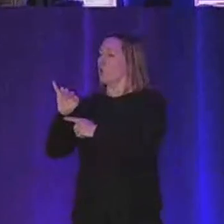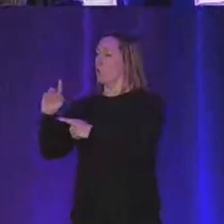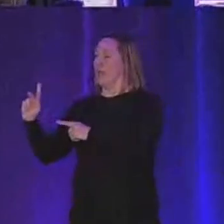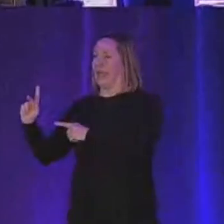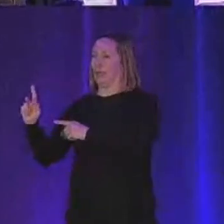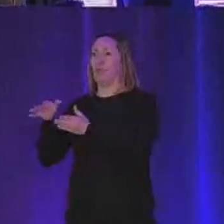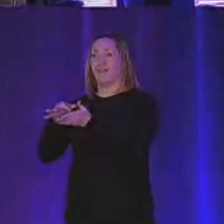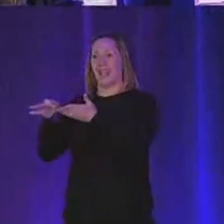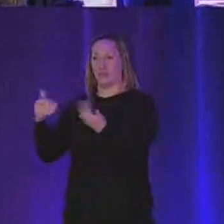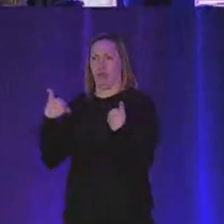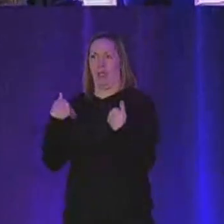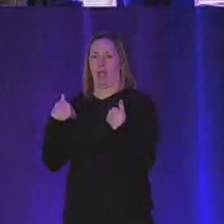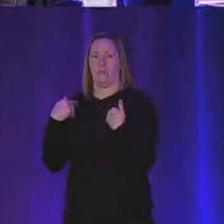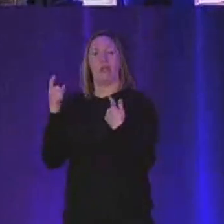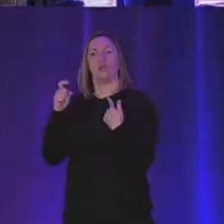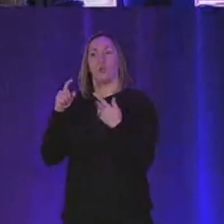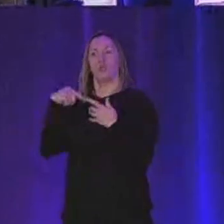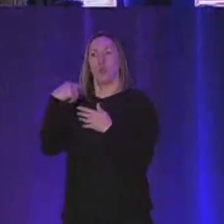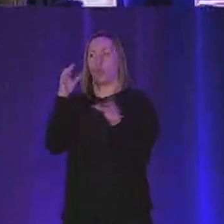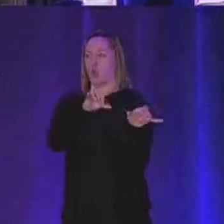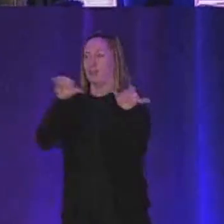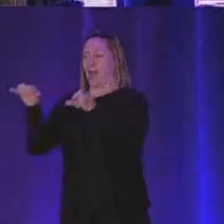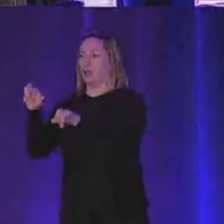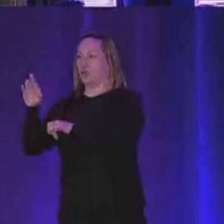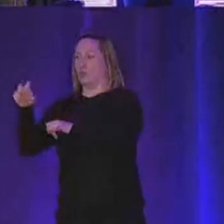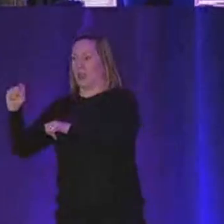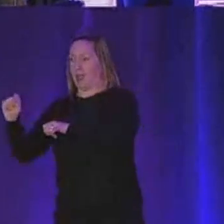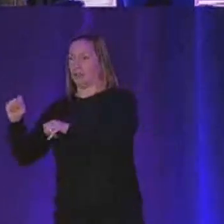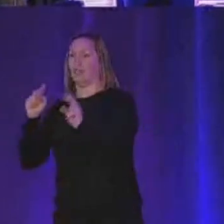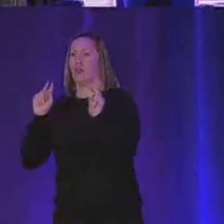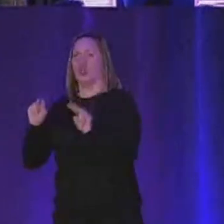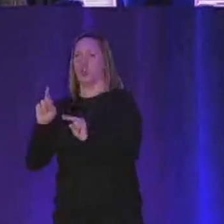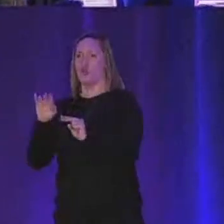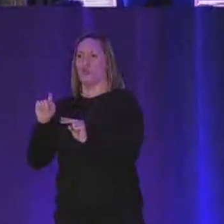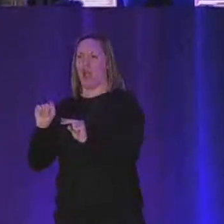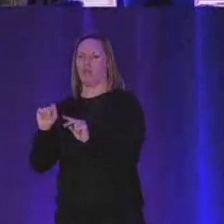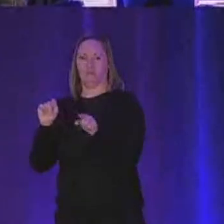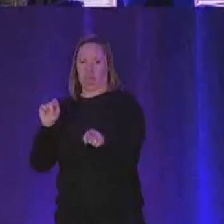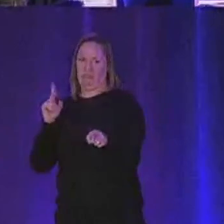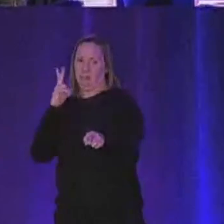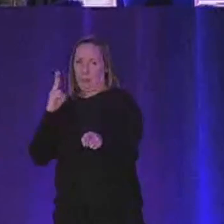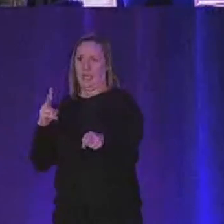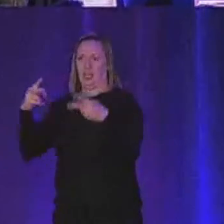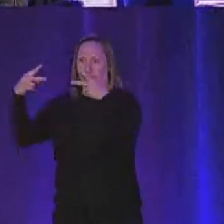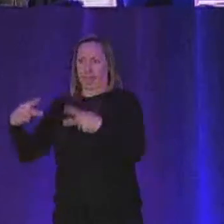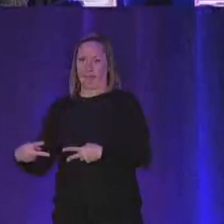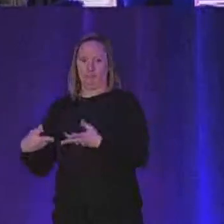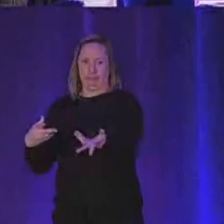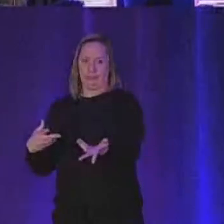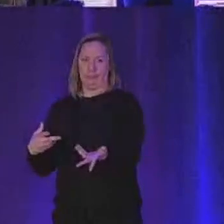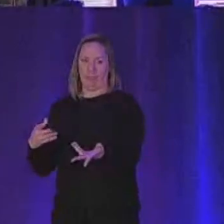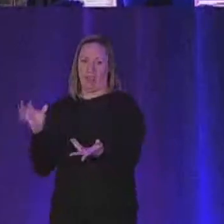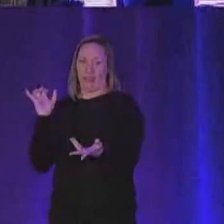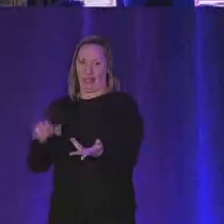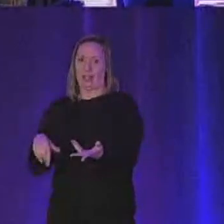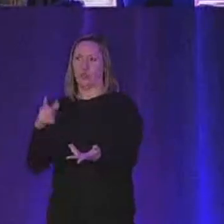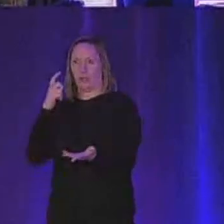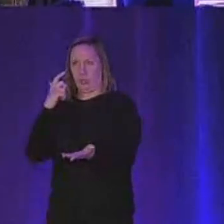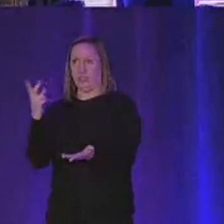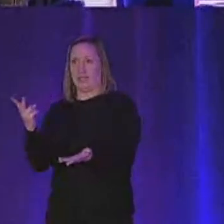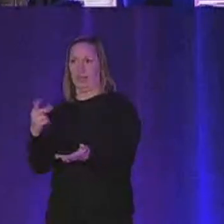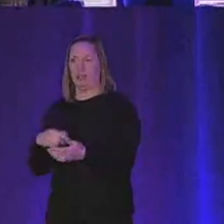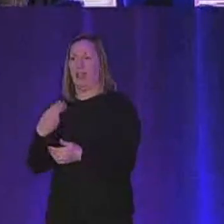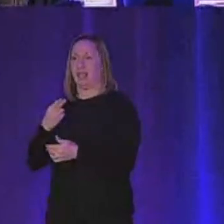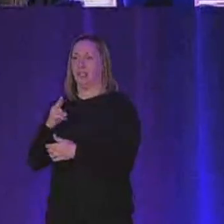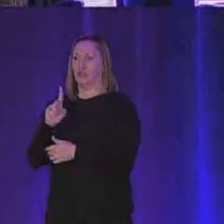Quick was made to look exactly like React. So if we go to routes, index.tsx, I mean, here, this is what you see. H1